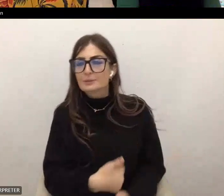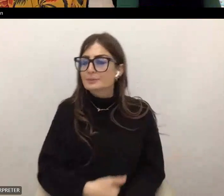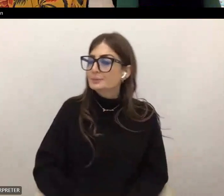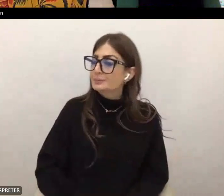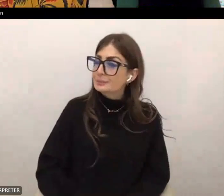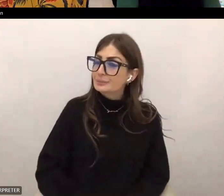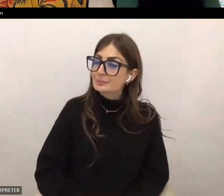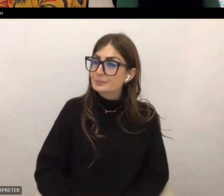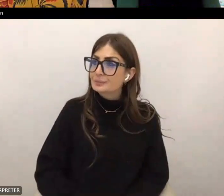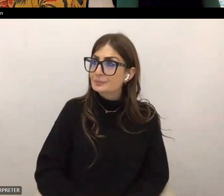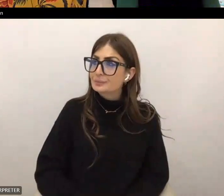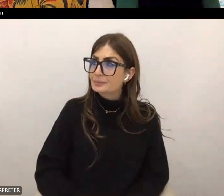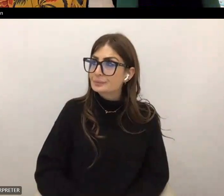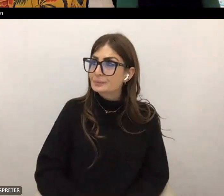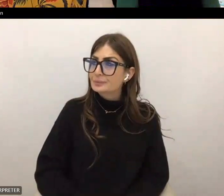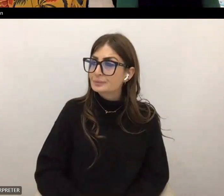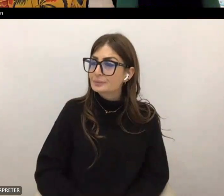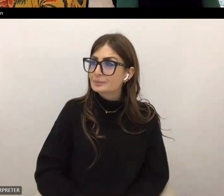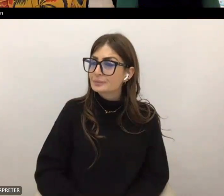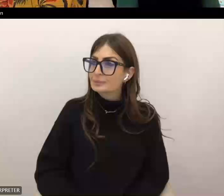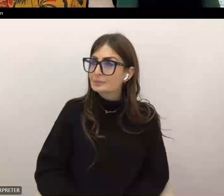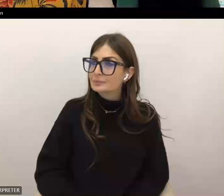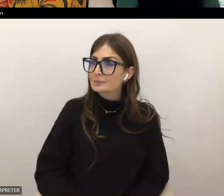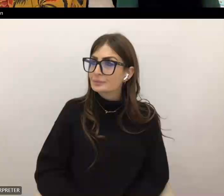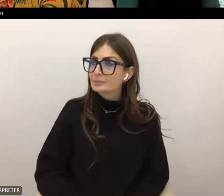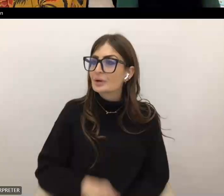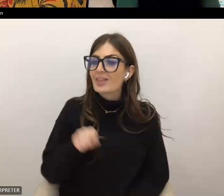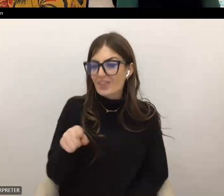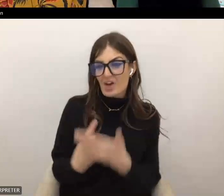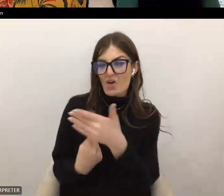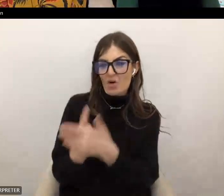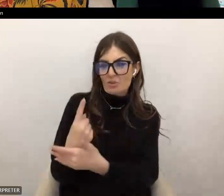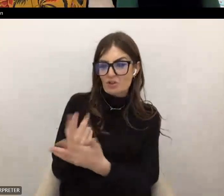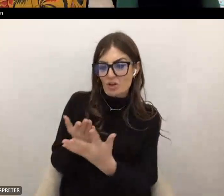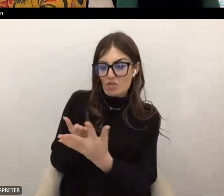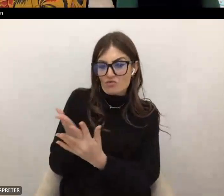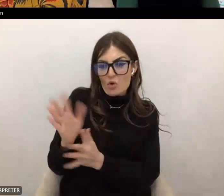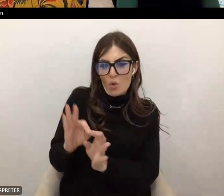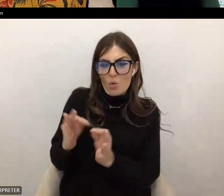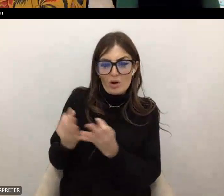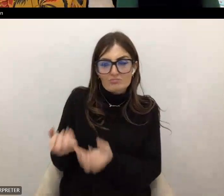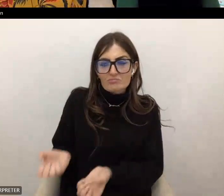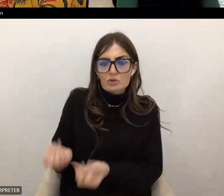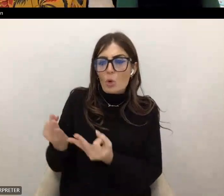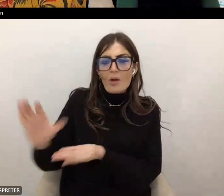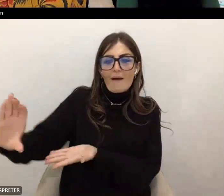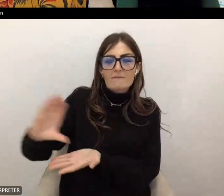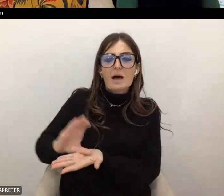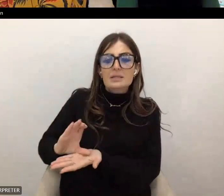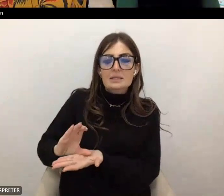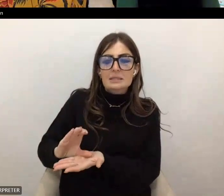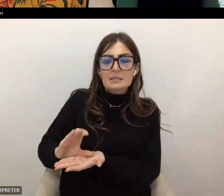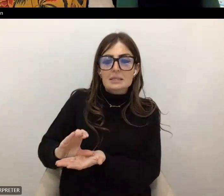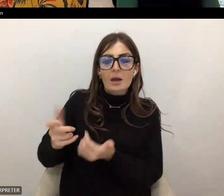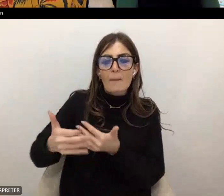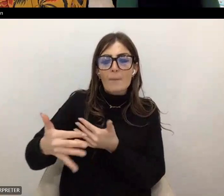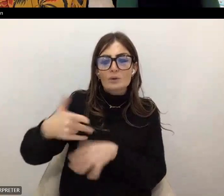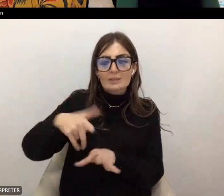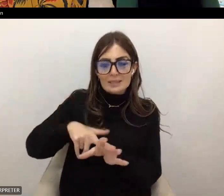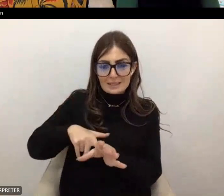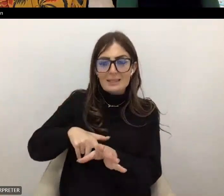Their opportunity is through organisations who don't receive multi-year funding, is through our priority